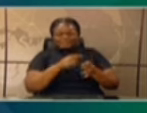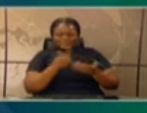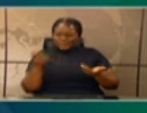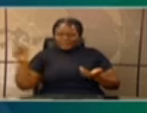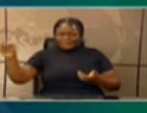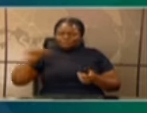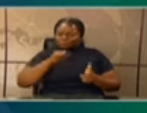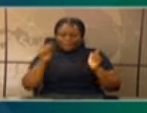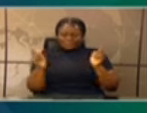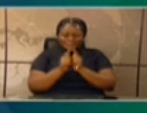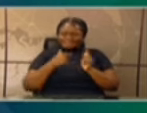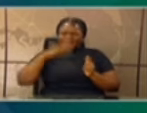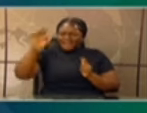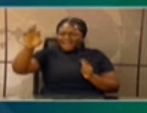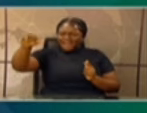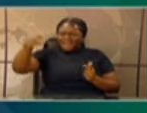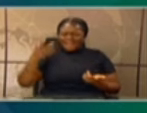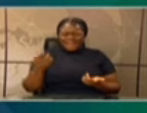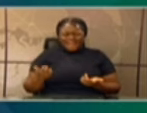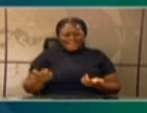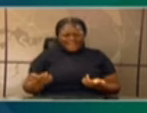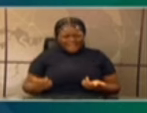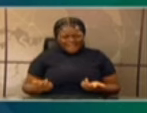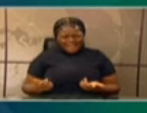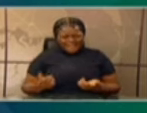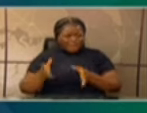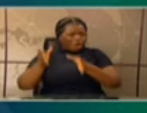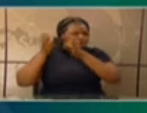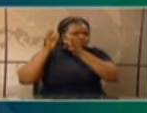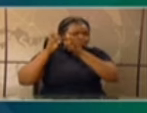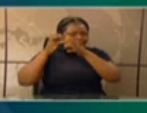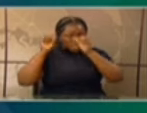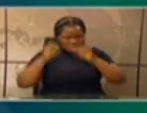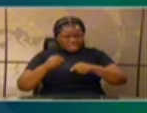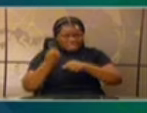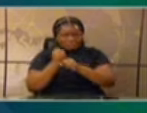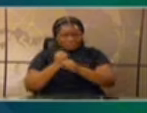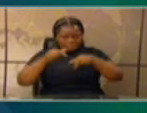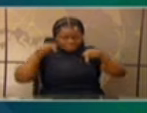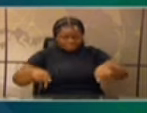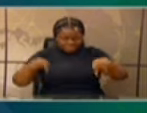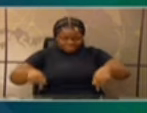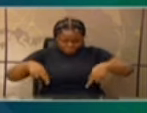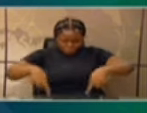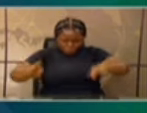the wood to my own kind. Can you come home? Any bamboo? The man crying will come up.